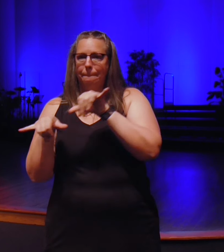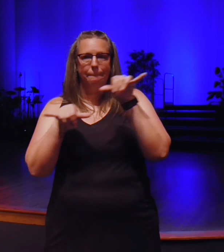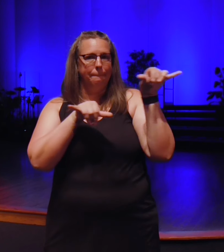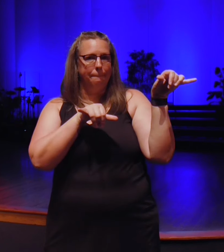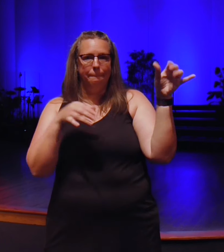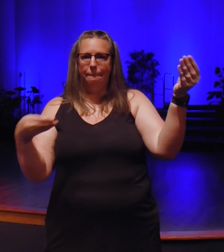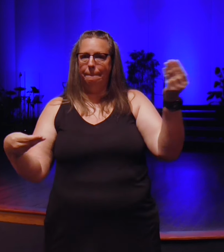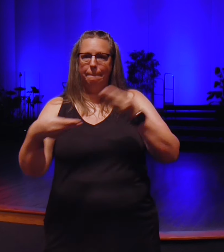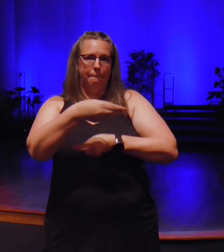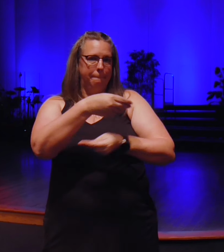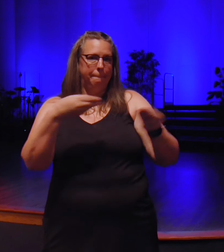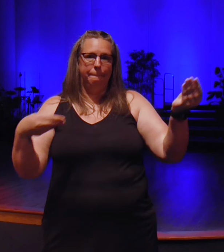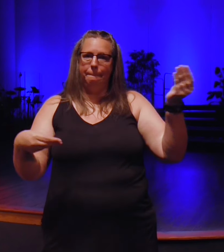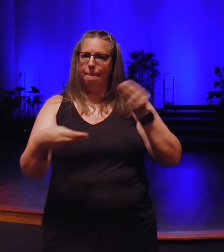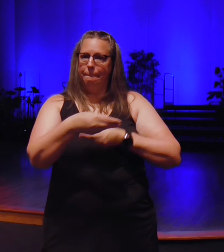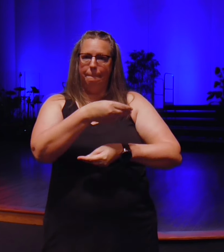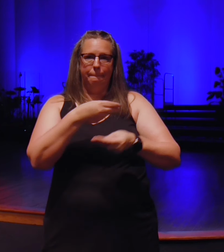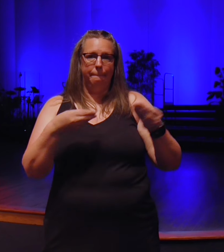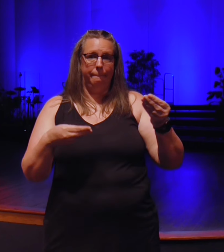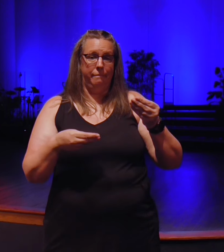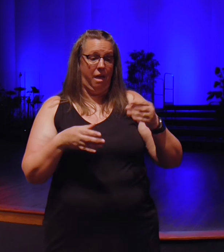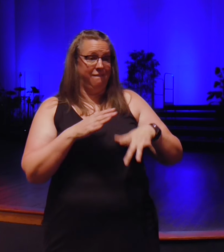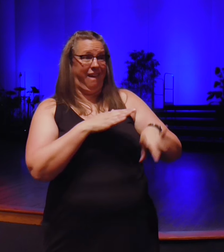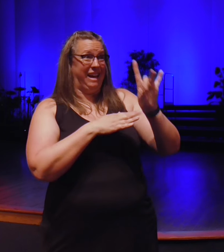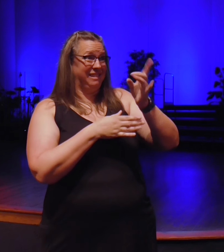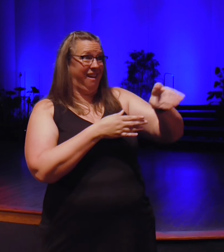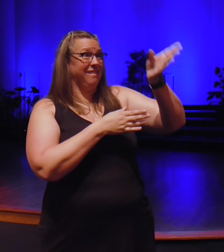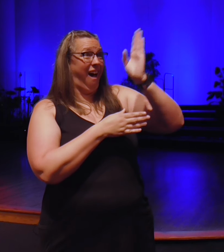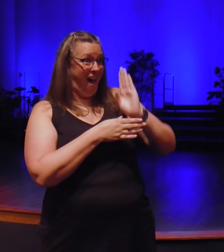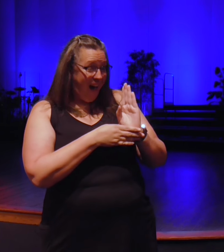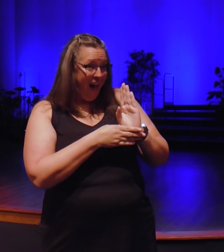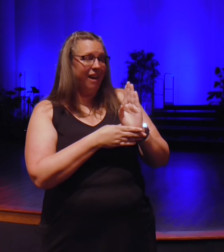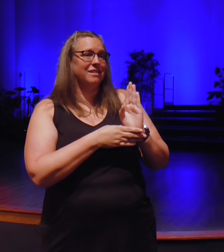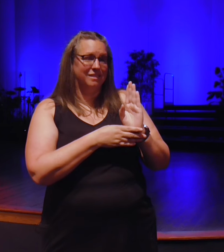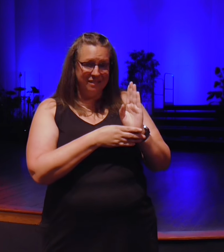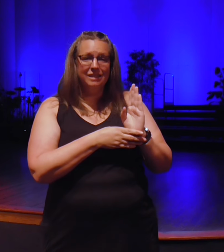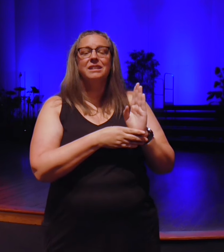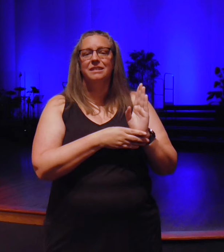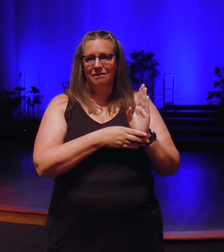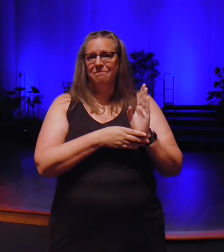realizing the divine in, through, and all around us.